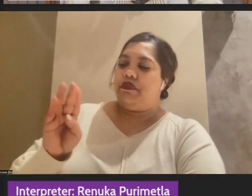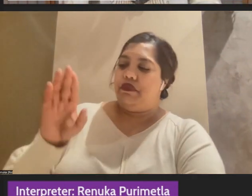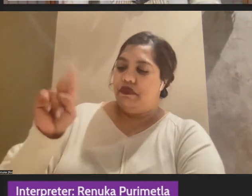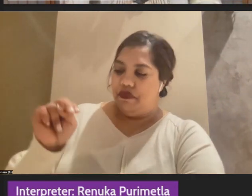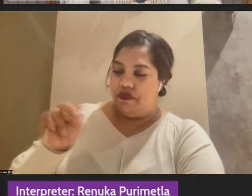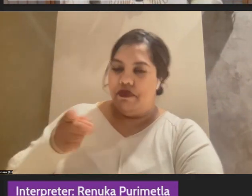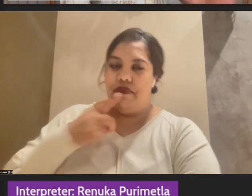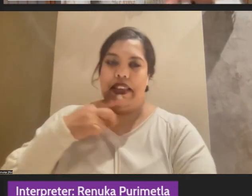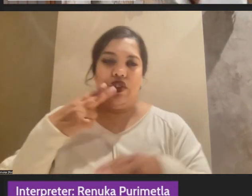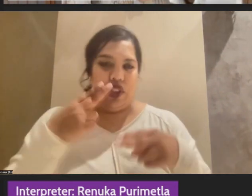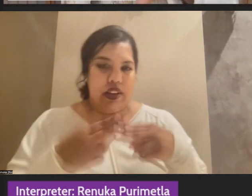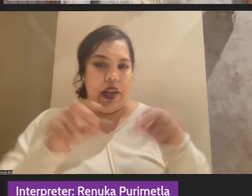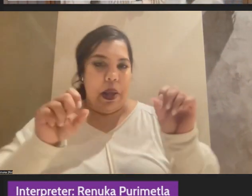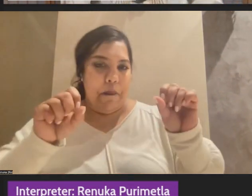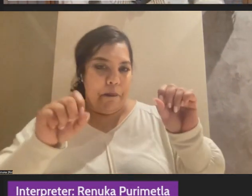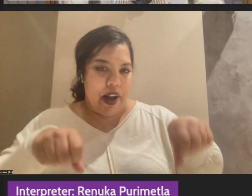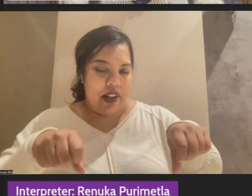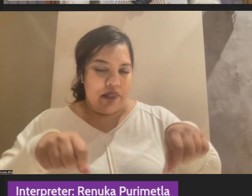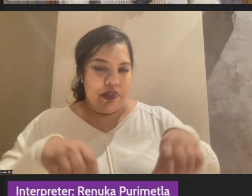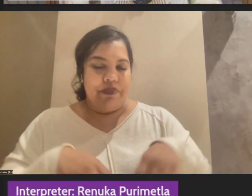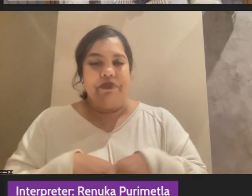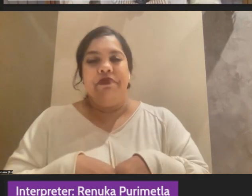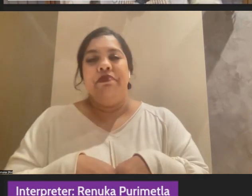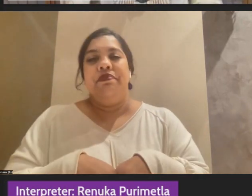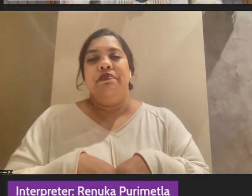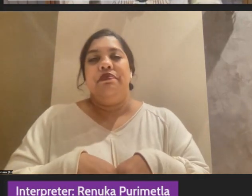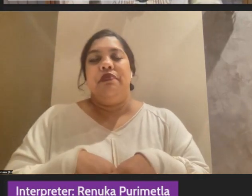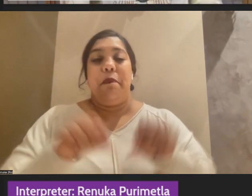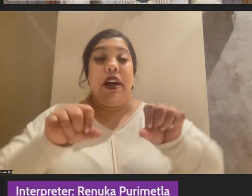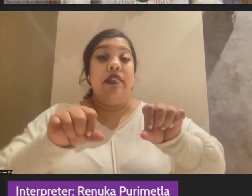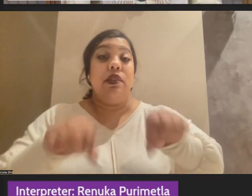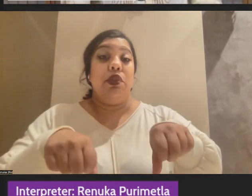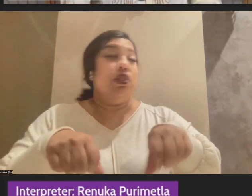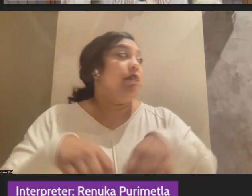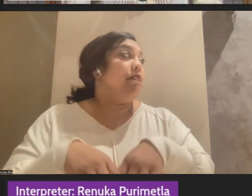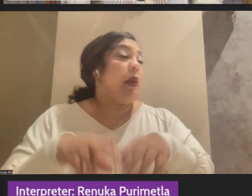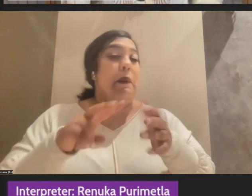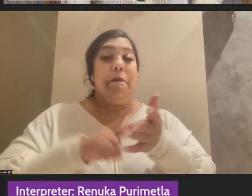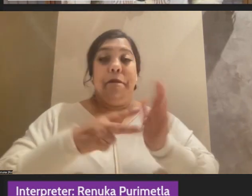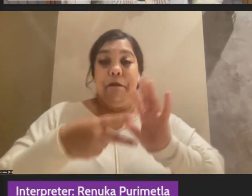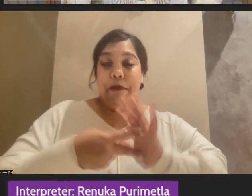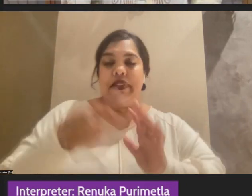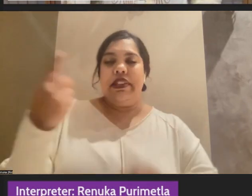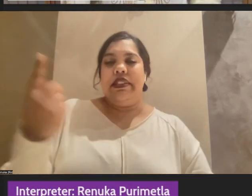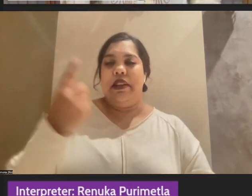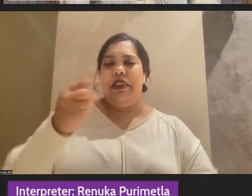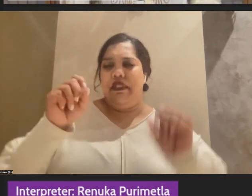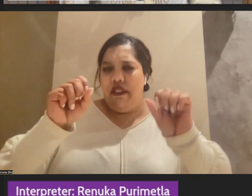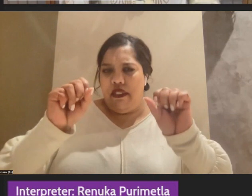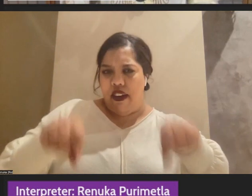possible, I want us to be very clear that possible means something can be